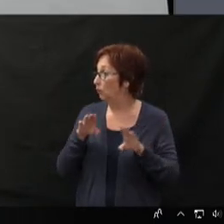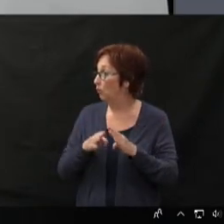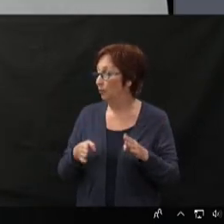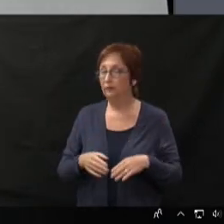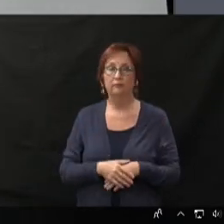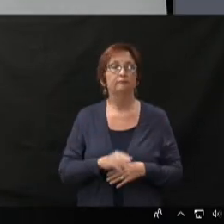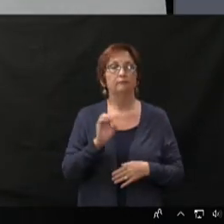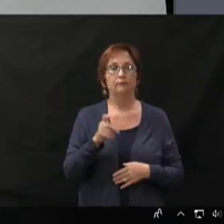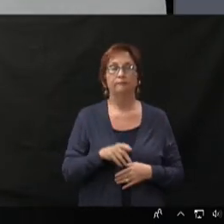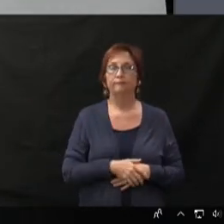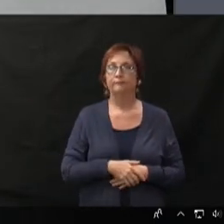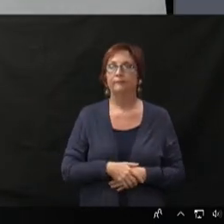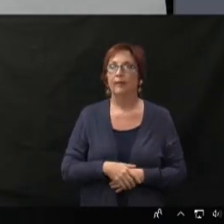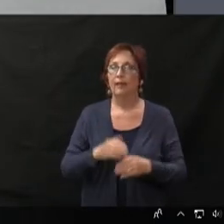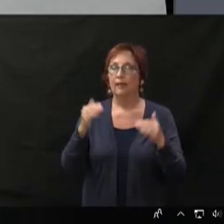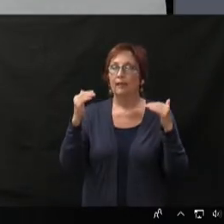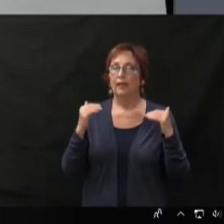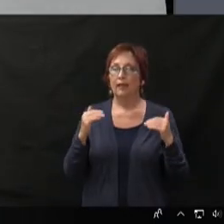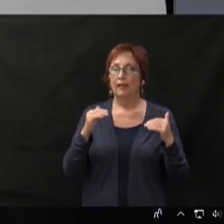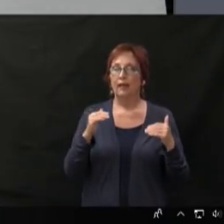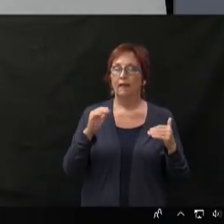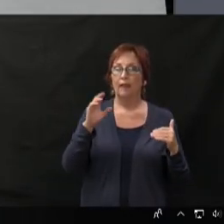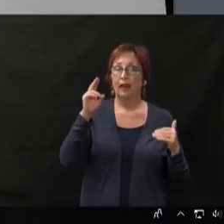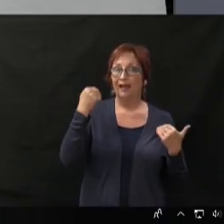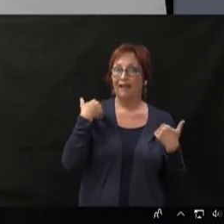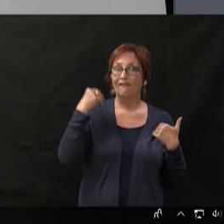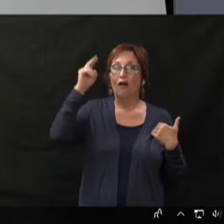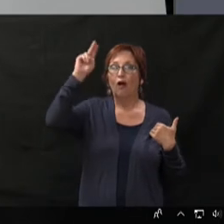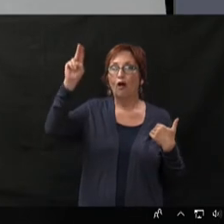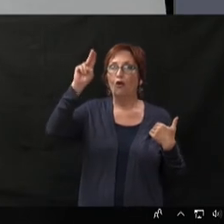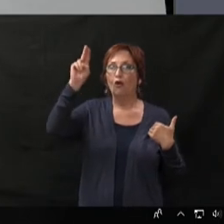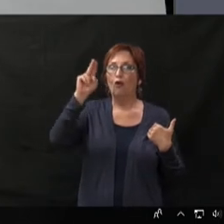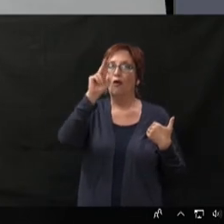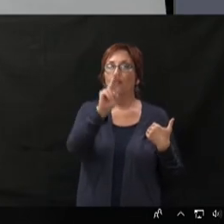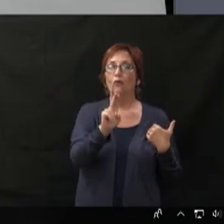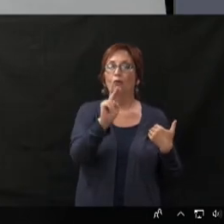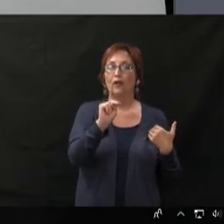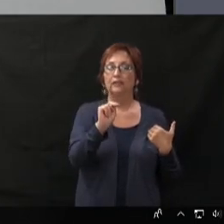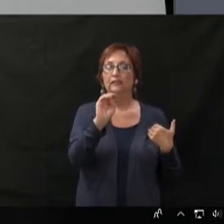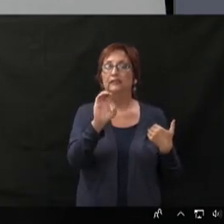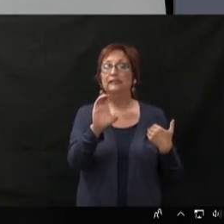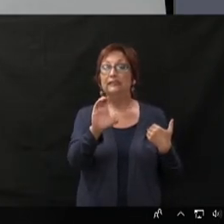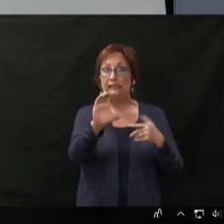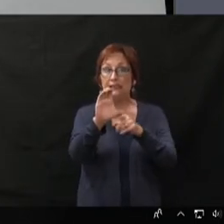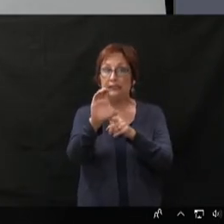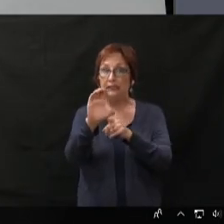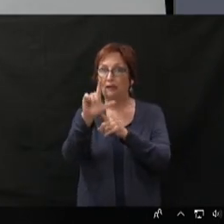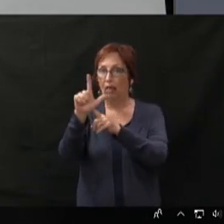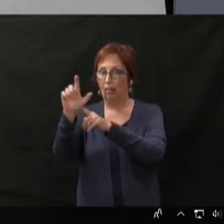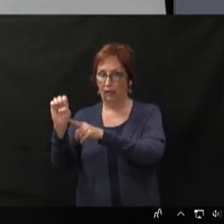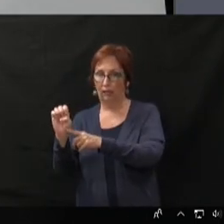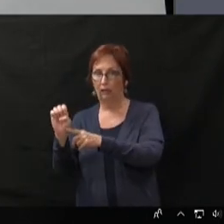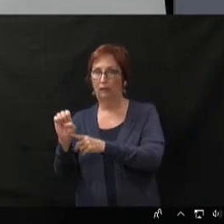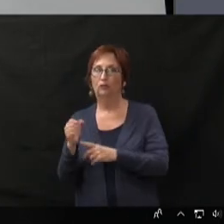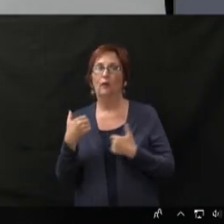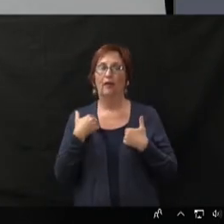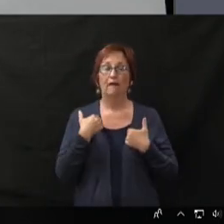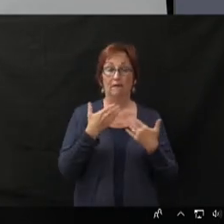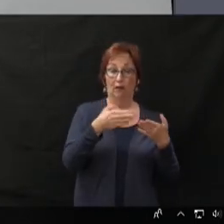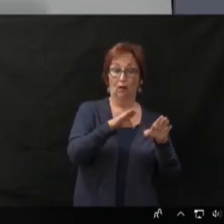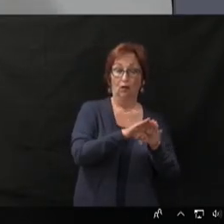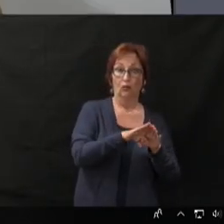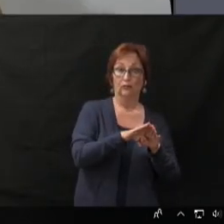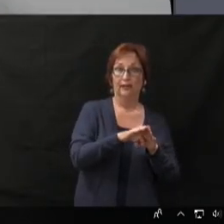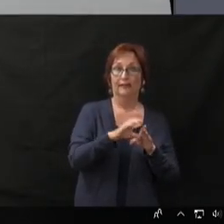LE. Then I have uncle. Say the CLE again. Cole. So I have a closed and a consonant